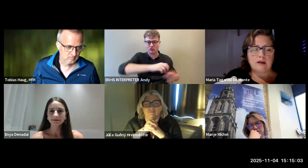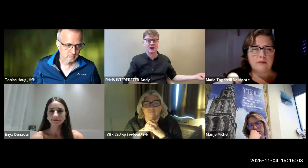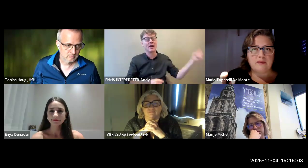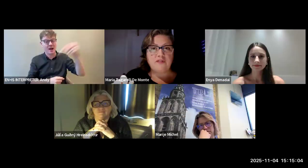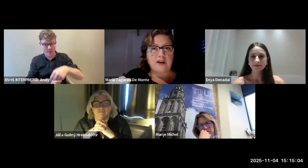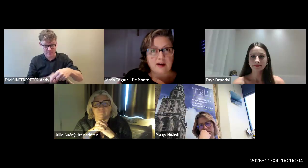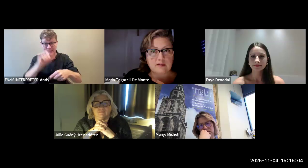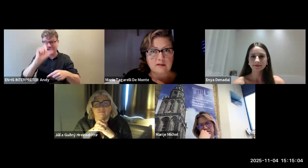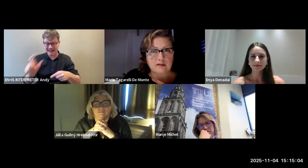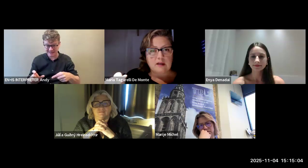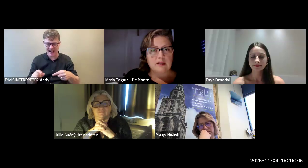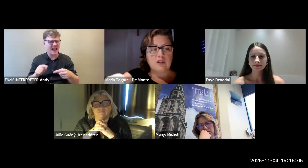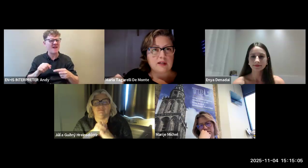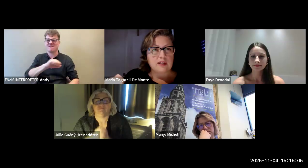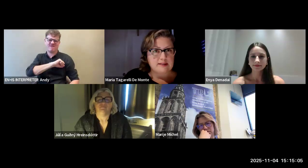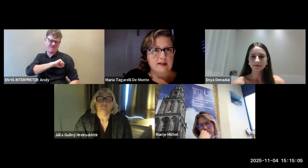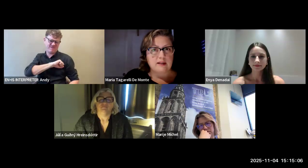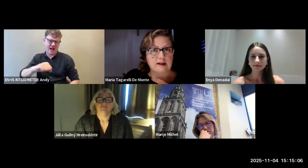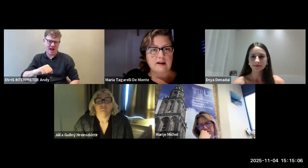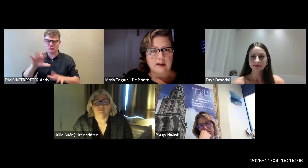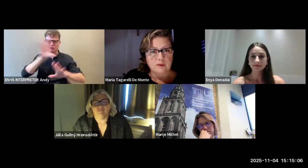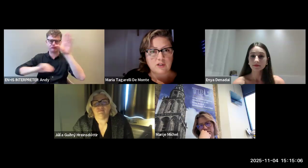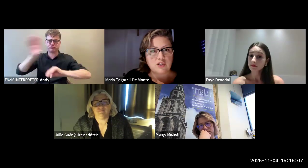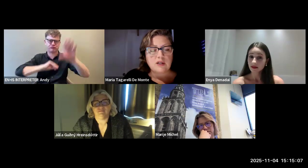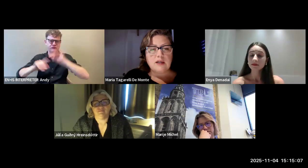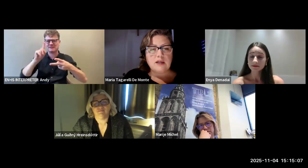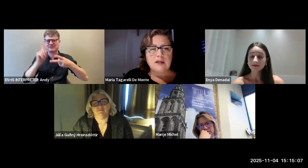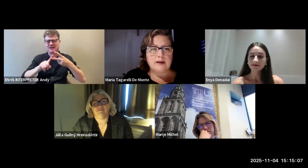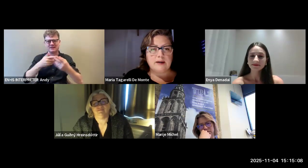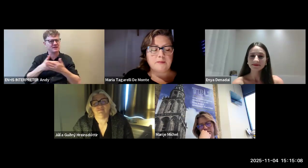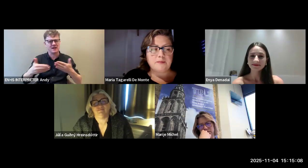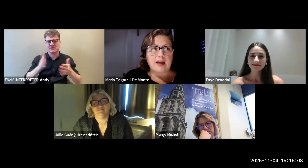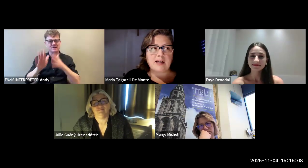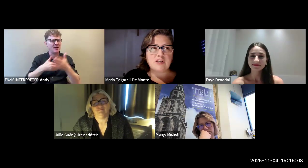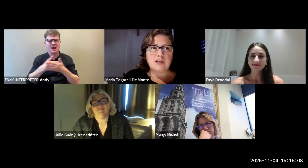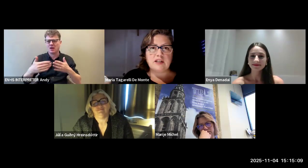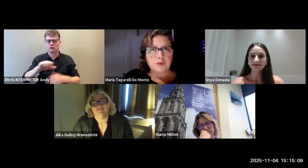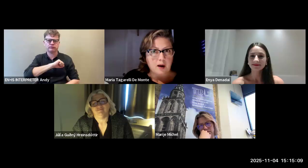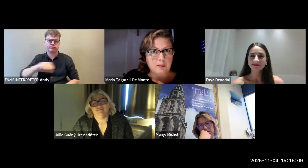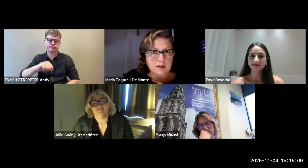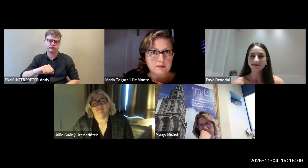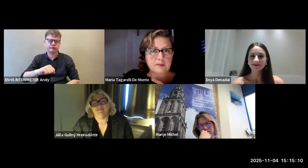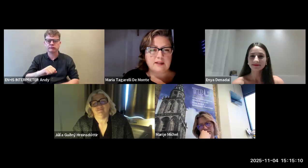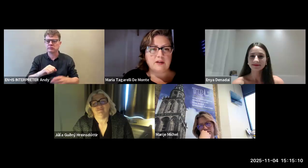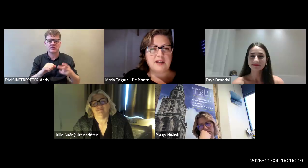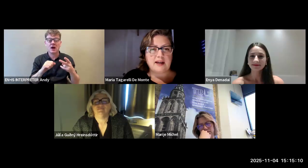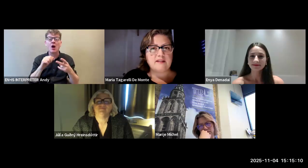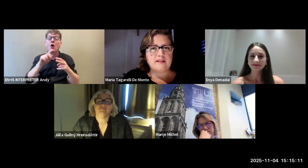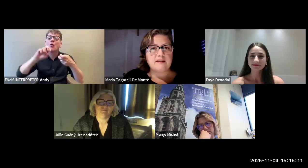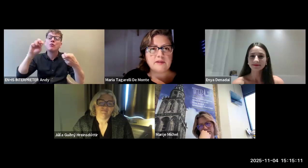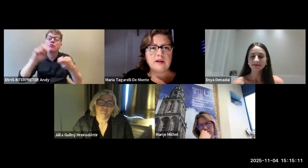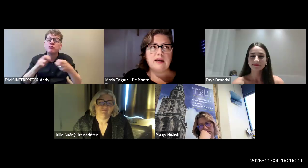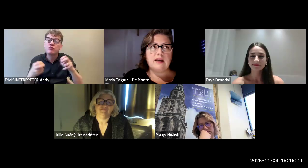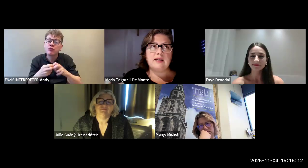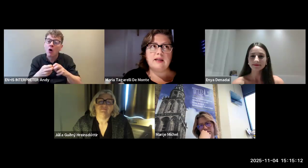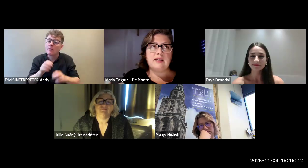very fast in learning a second sign language. Actually, the problem in their